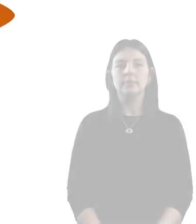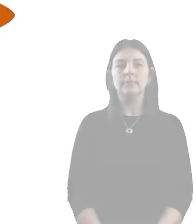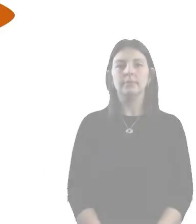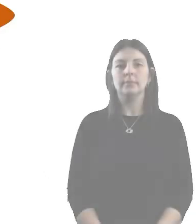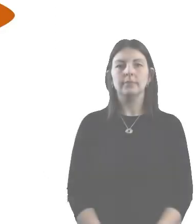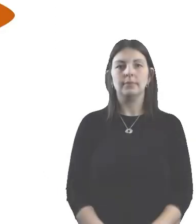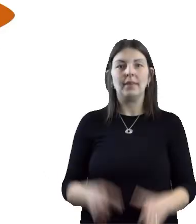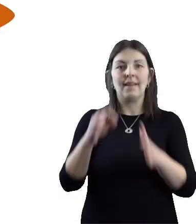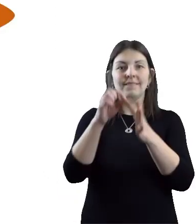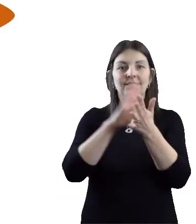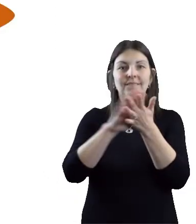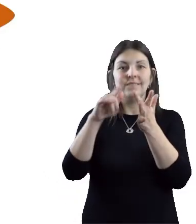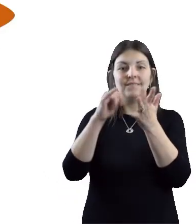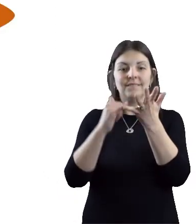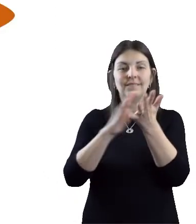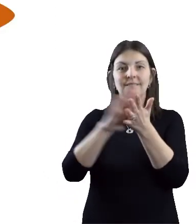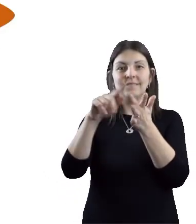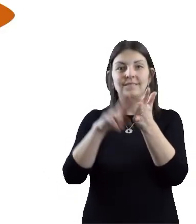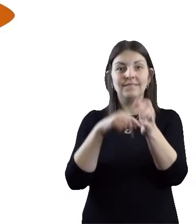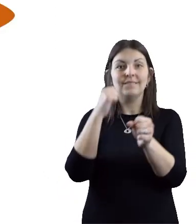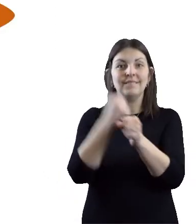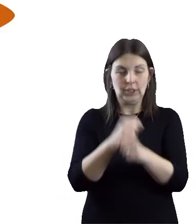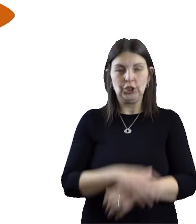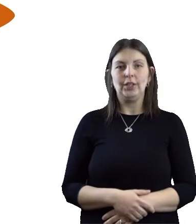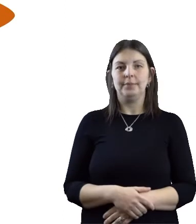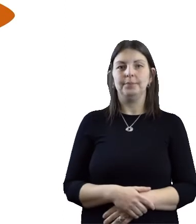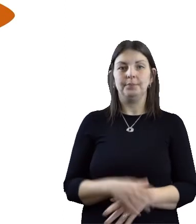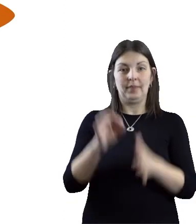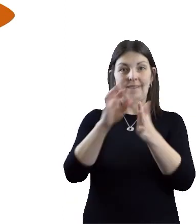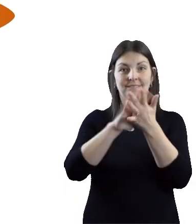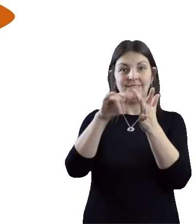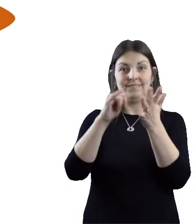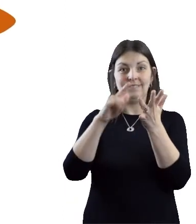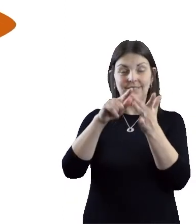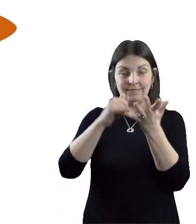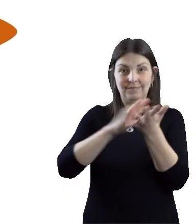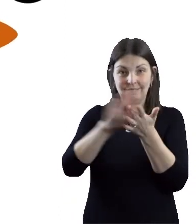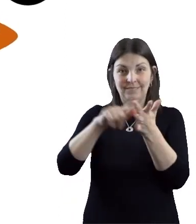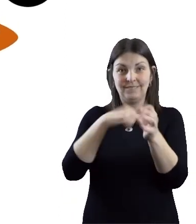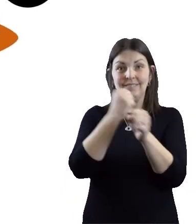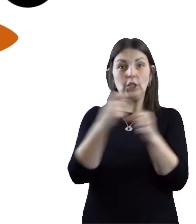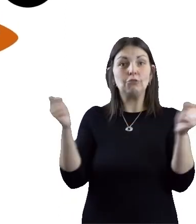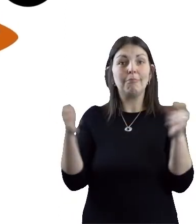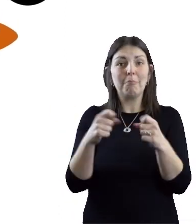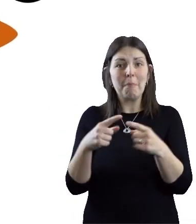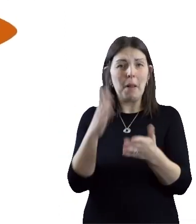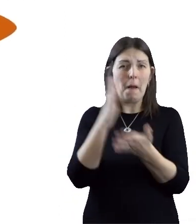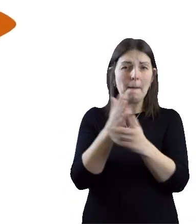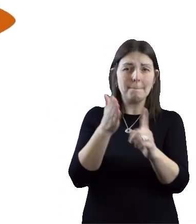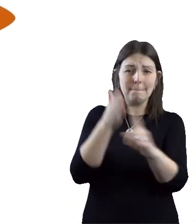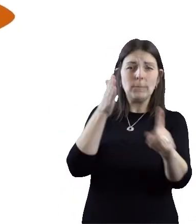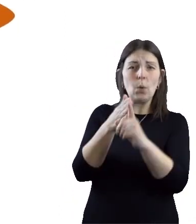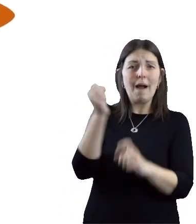Phishing emails often contain errors such as spelling mistakes, old company logos, and have email addresses that are